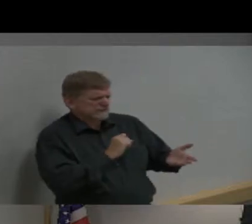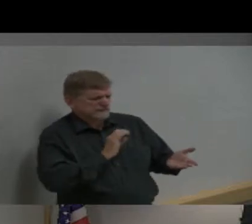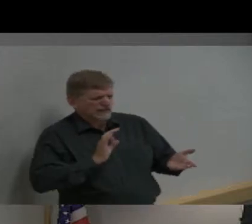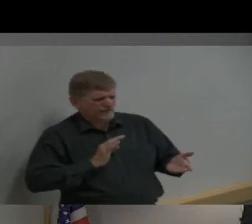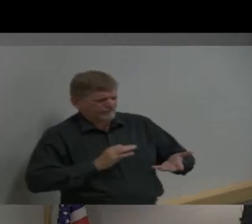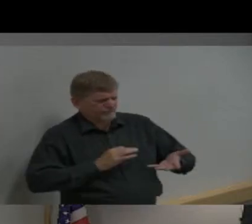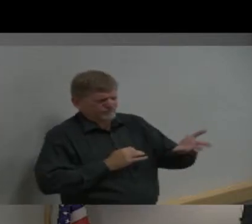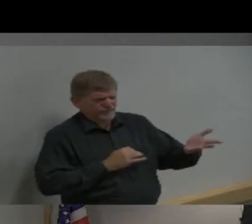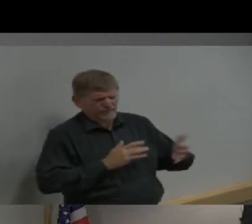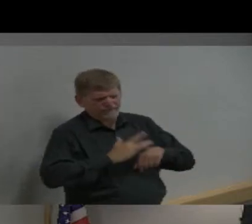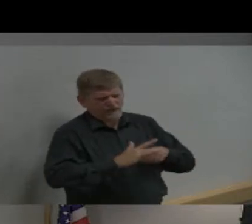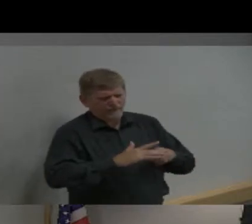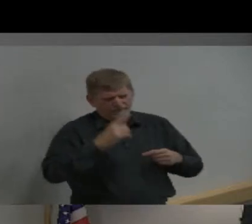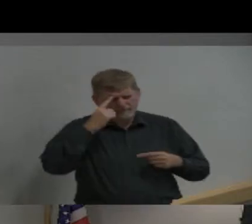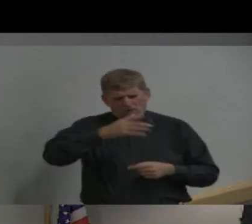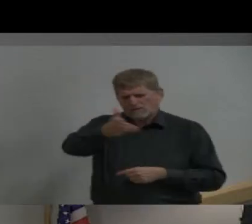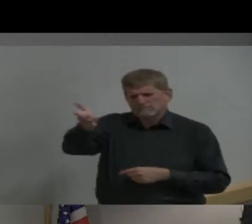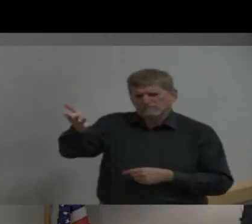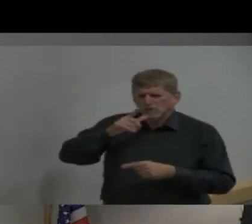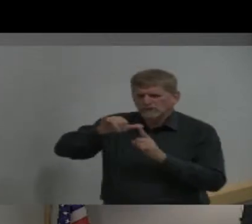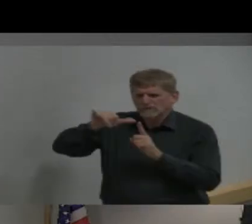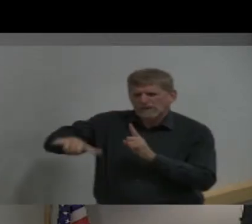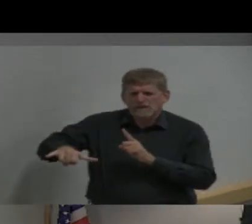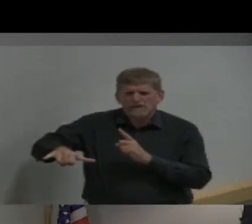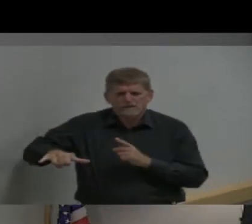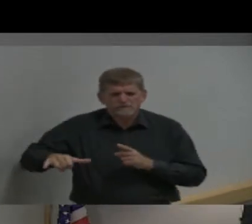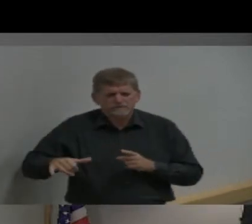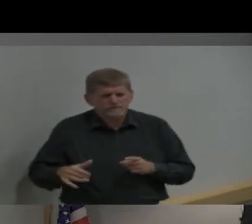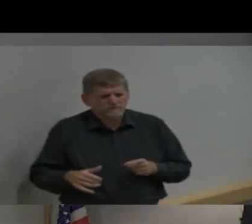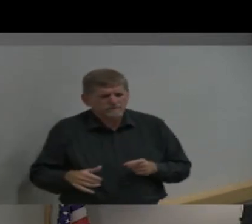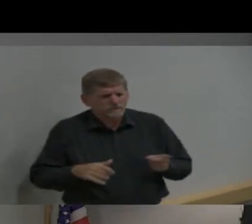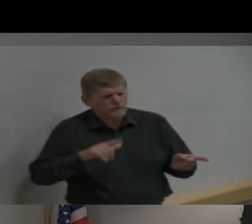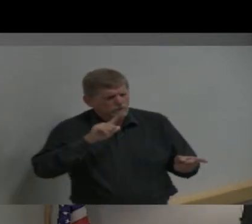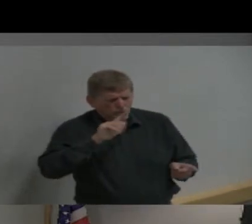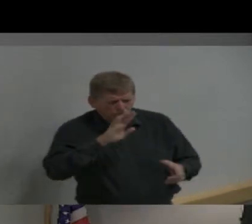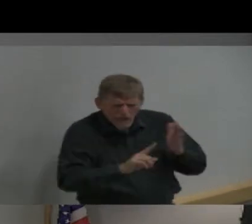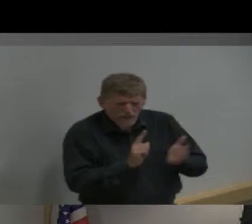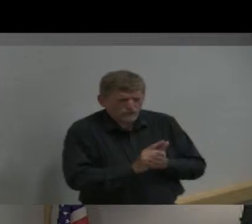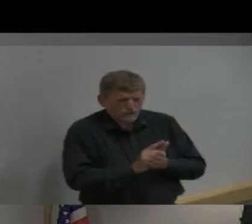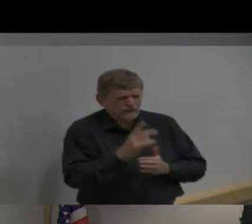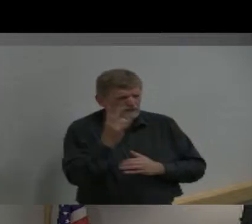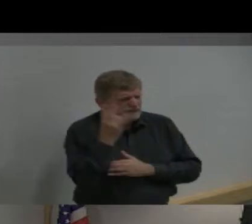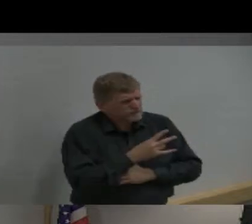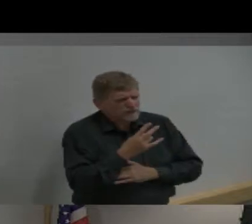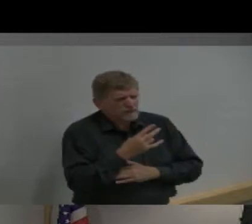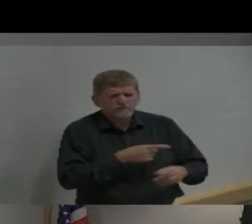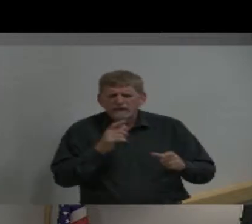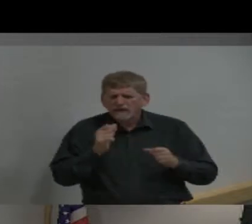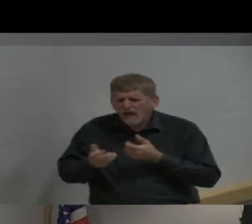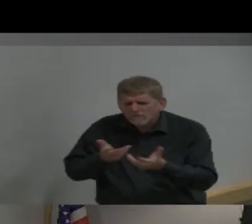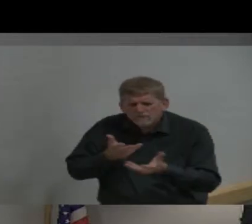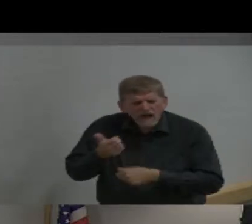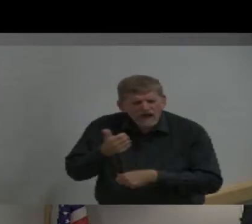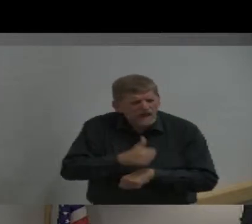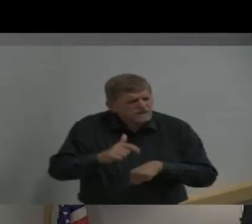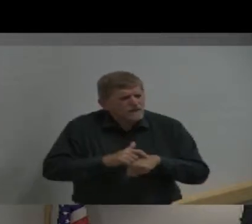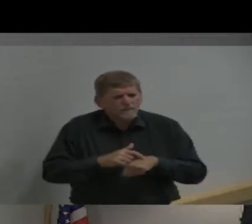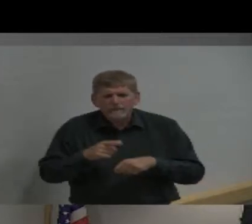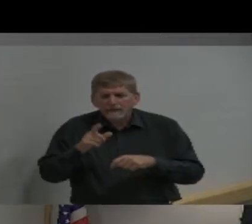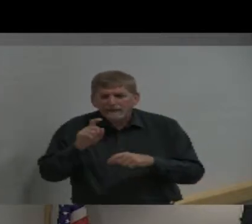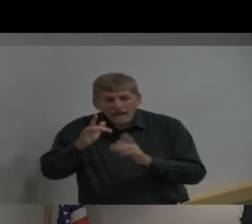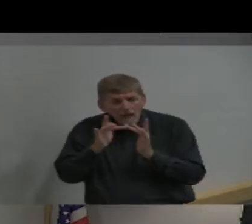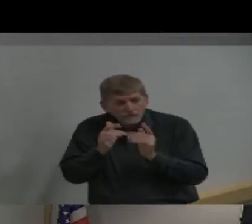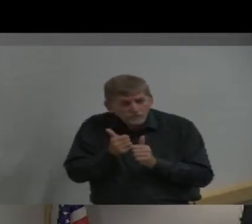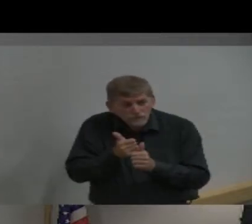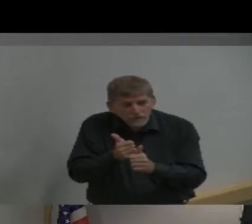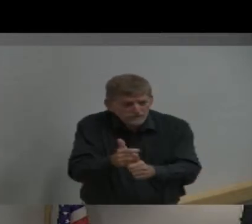But like I mentioned, we're 24/7, so we'll still be available to do any case management or contact tracing for anyone that is still on at the university properties.